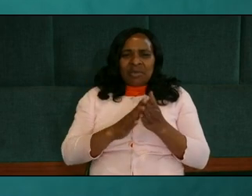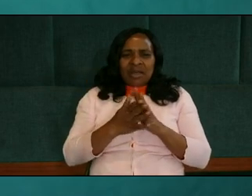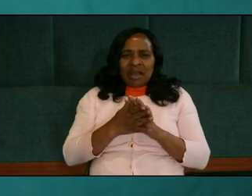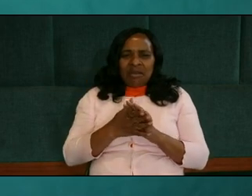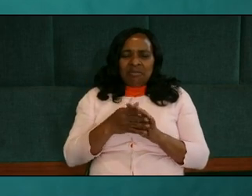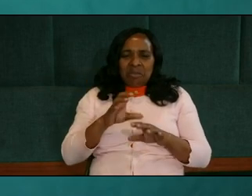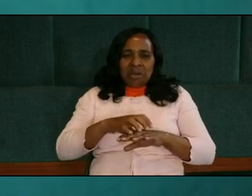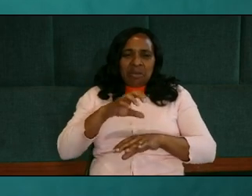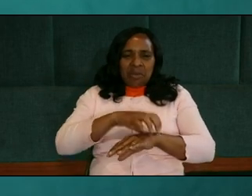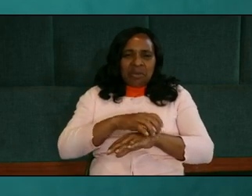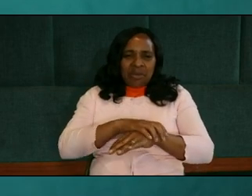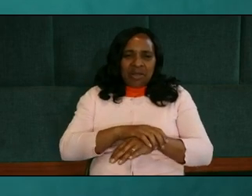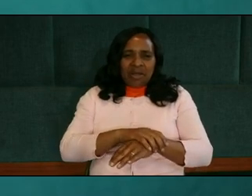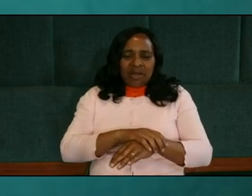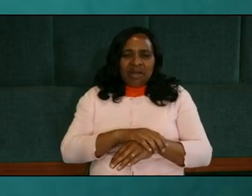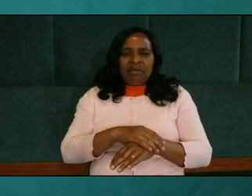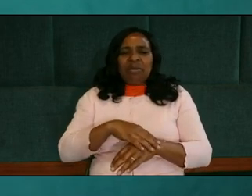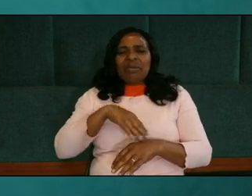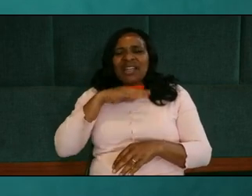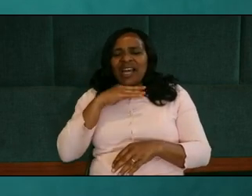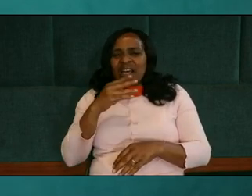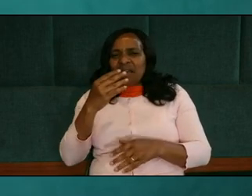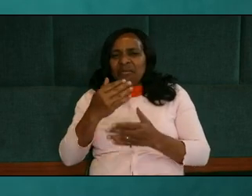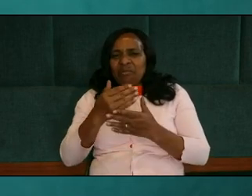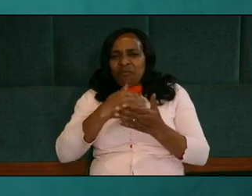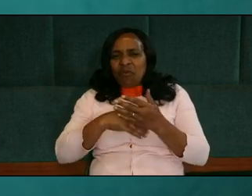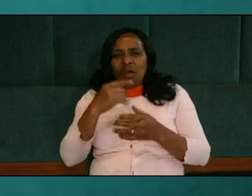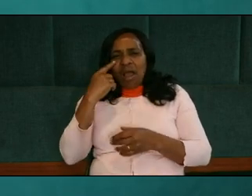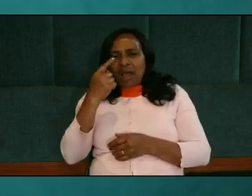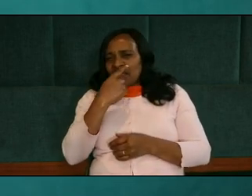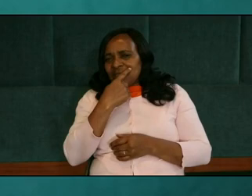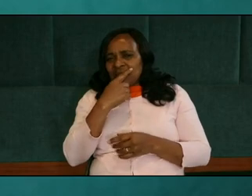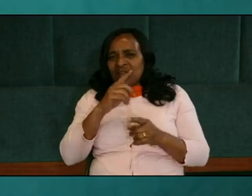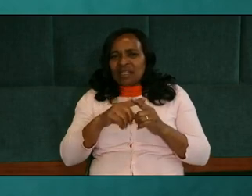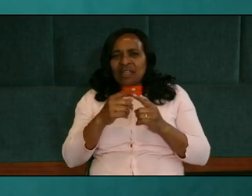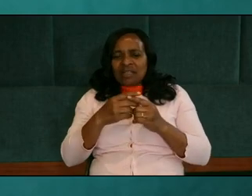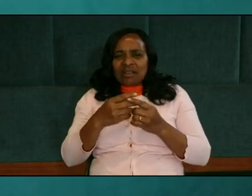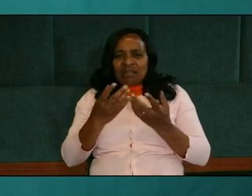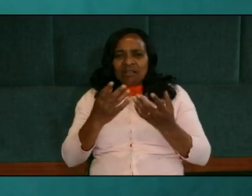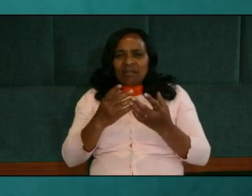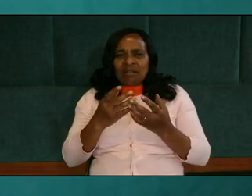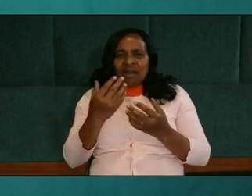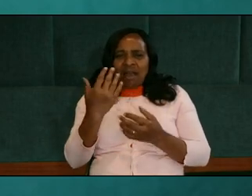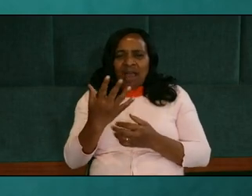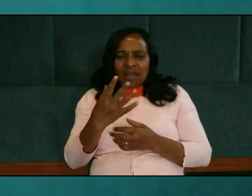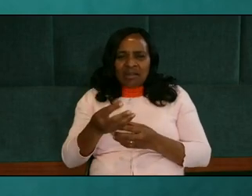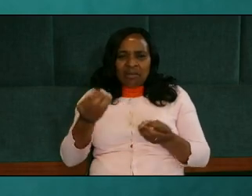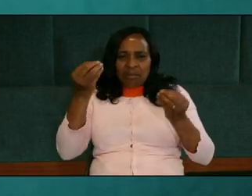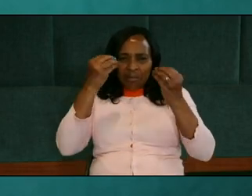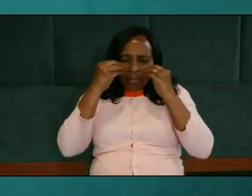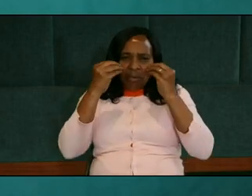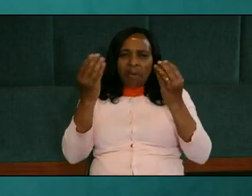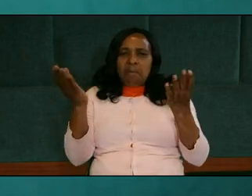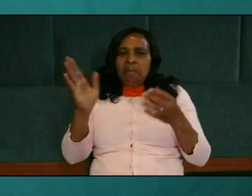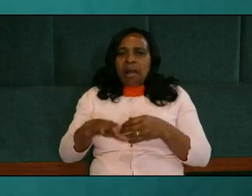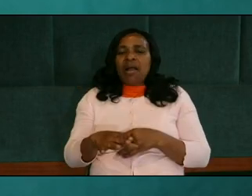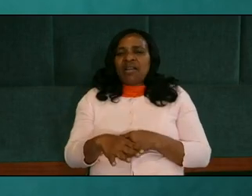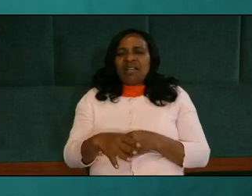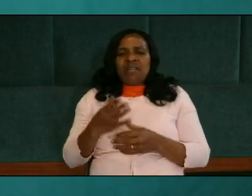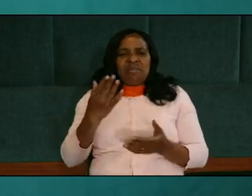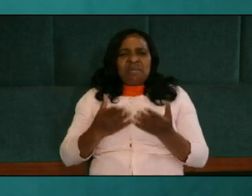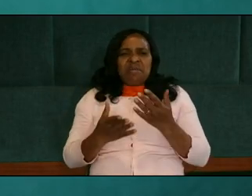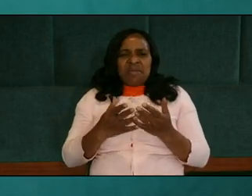As literally rotting before his eyes. Then he put it back and like, boom, my hand is great. So I think it was maybe